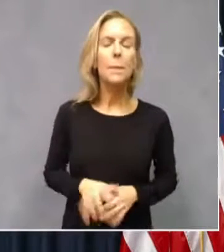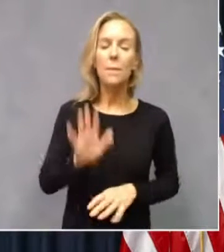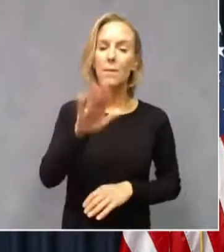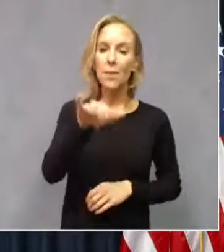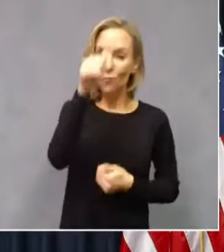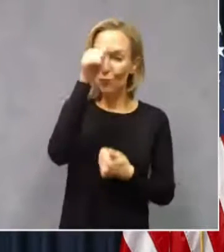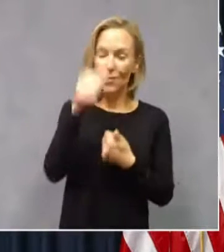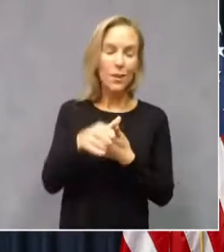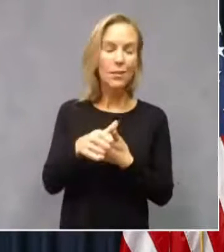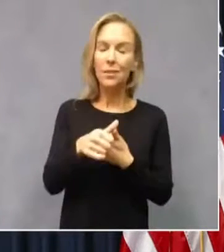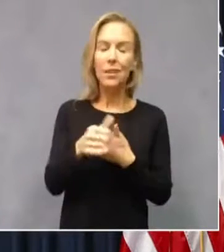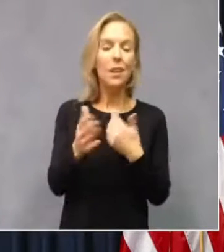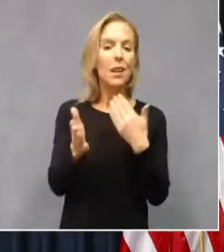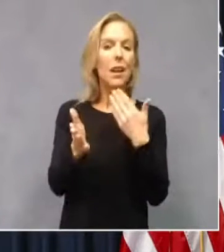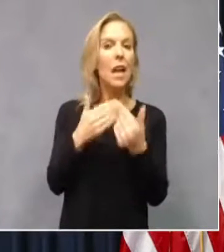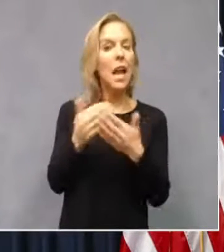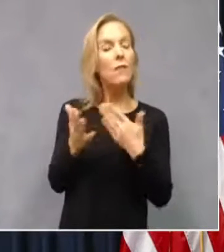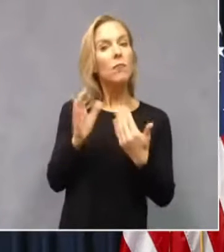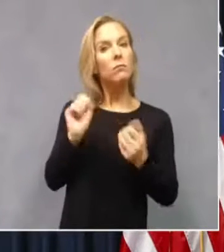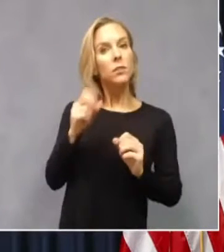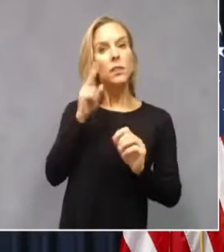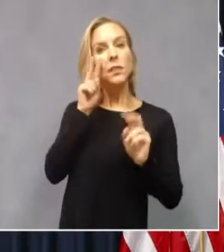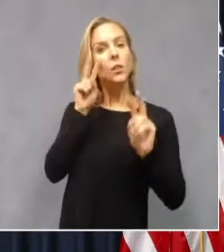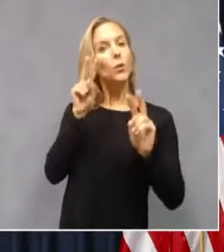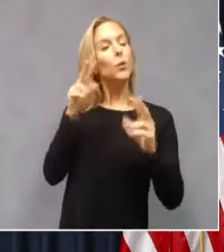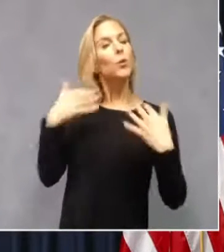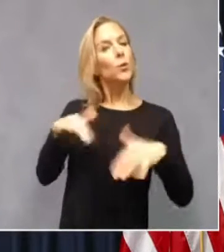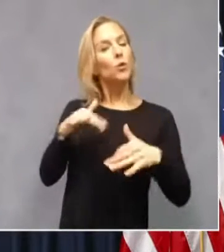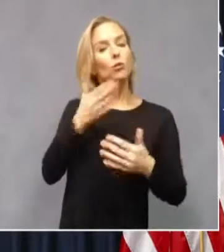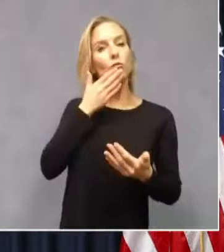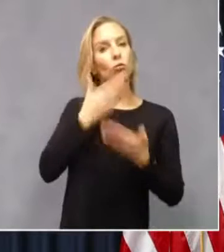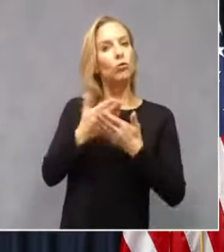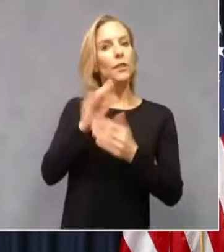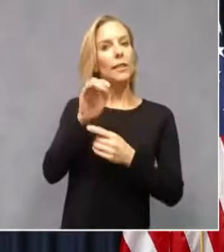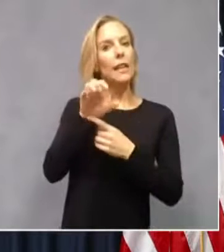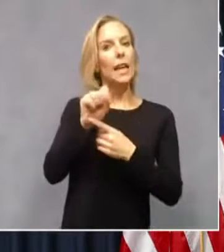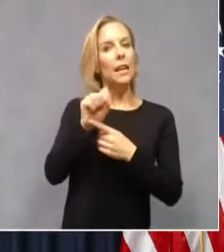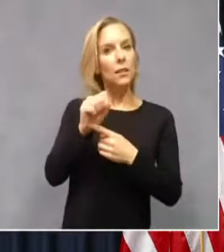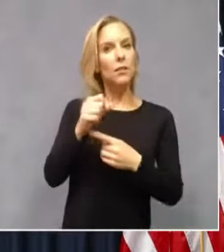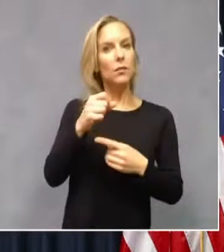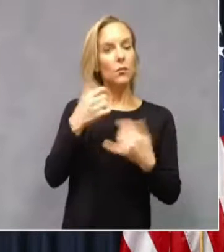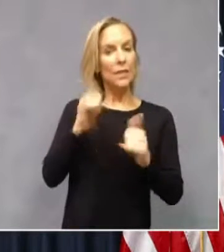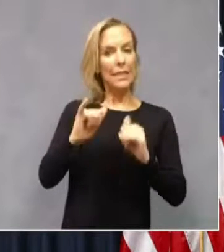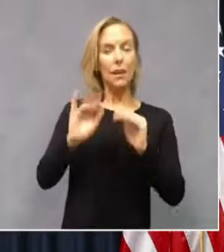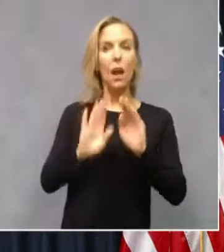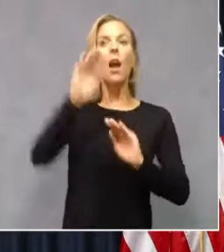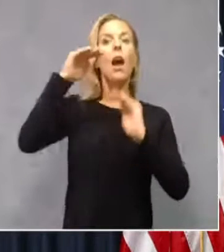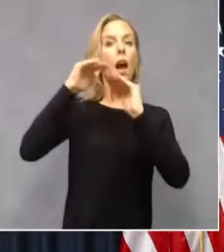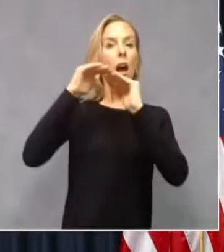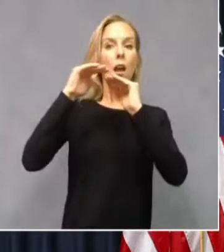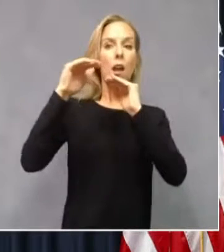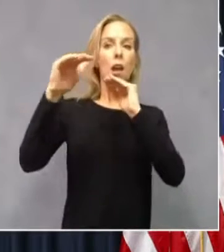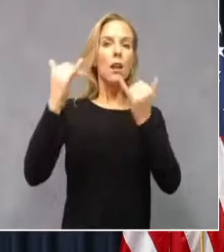our cases are looking better, we believe in the very least we have plateaued. Deaths